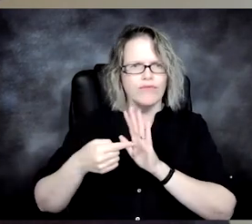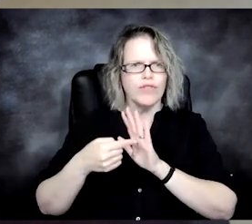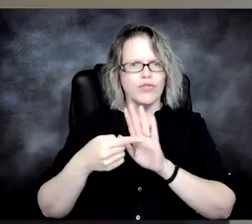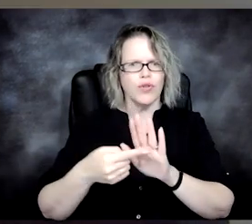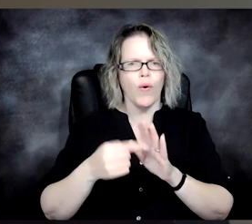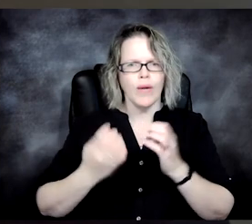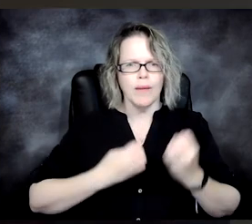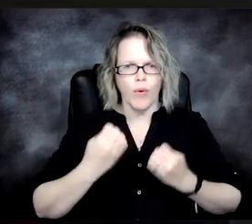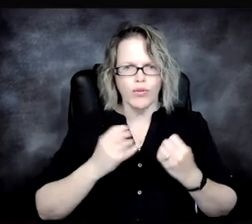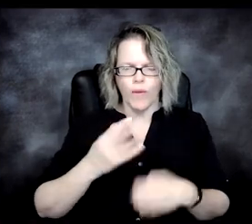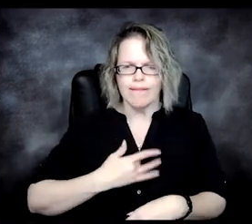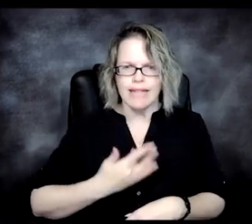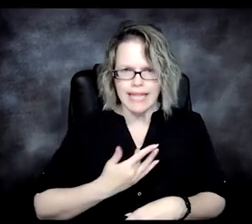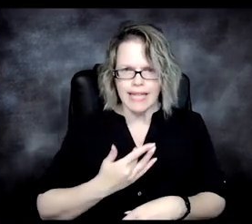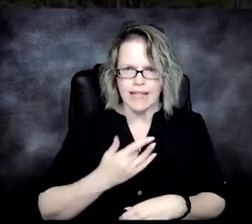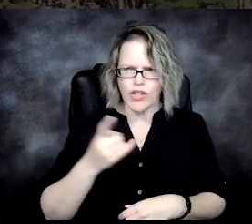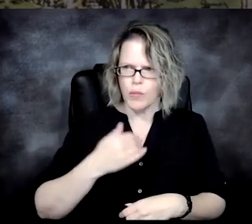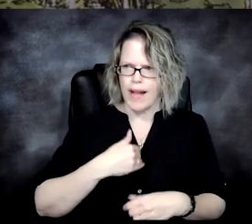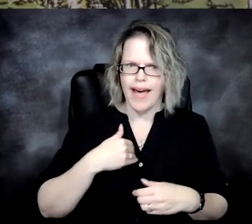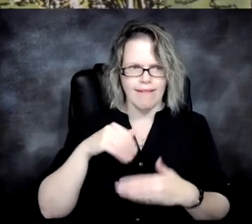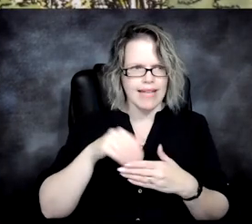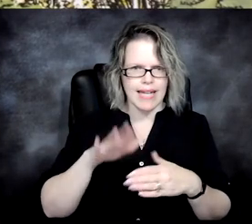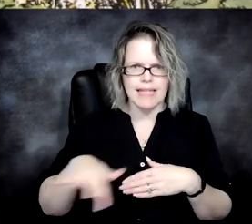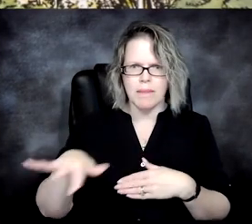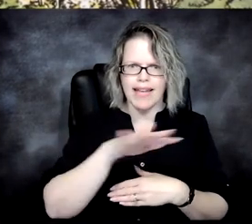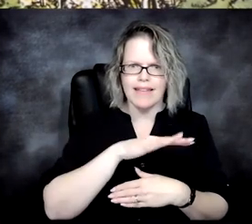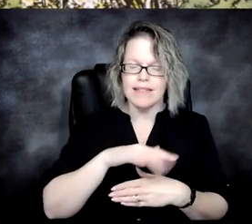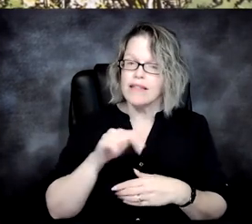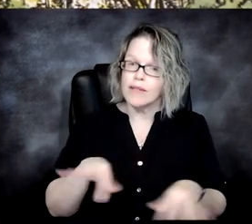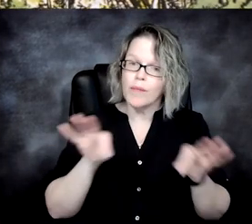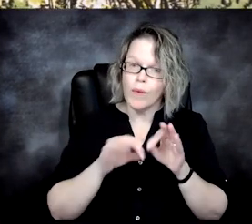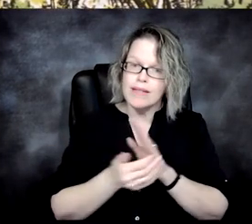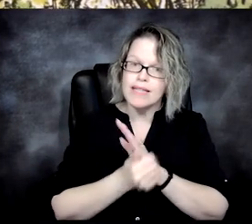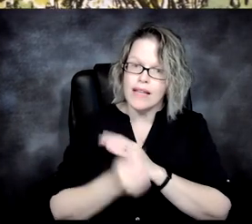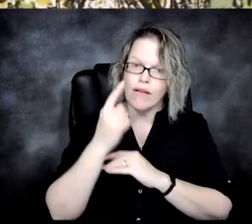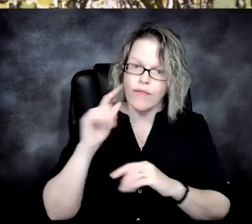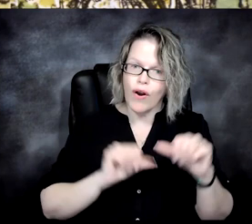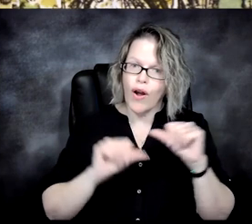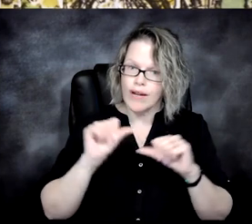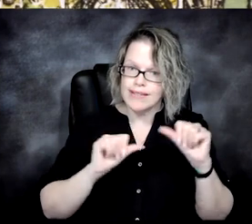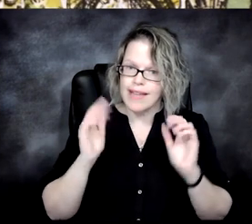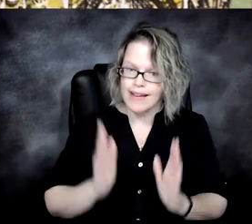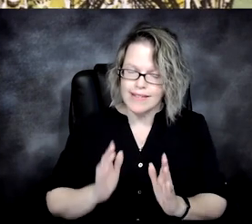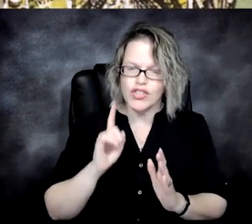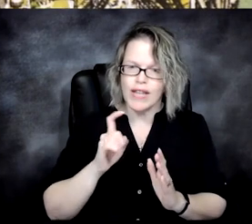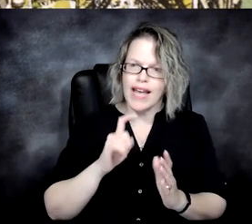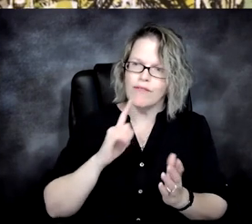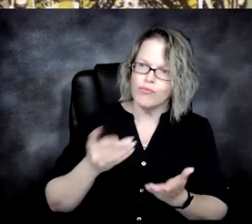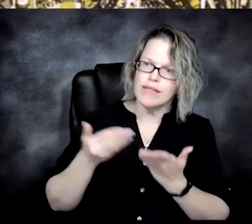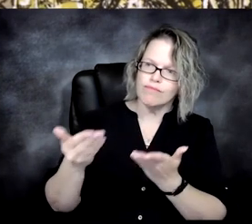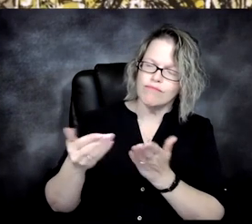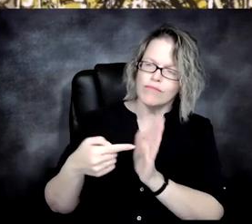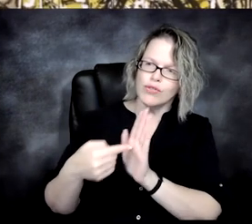feeling that a viewer might have in a space. And I think this is a really important skill to have for architects as they have to pitch renders to